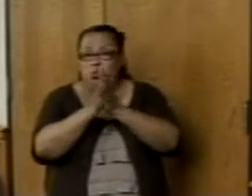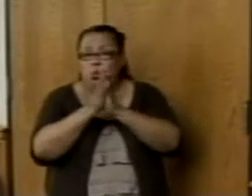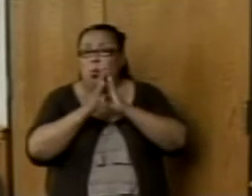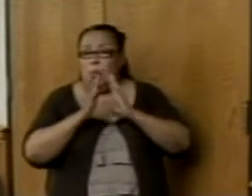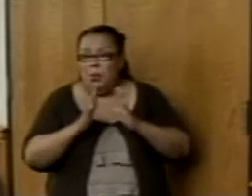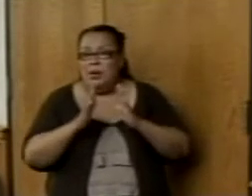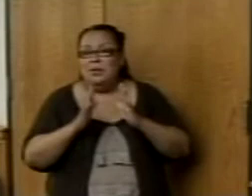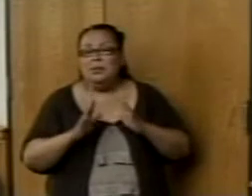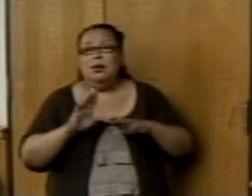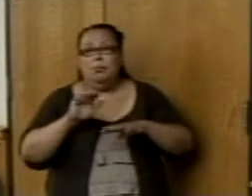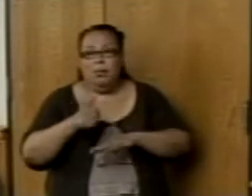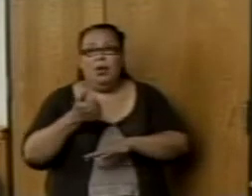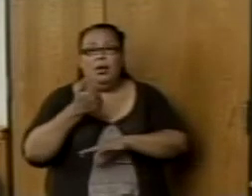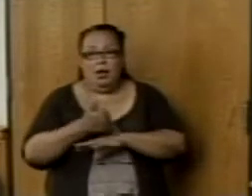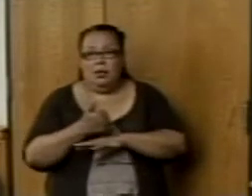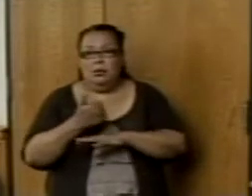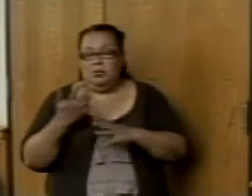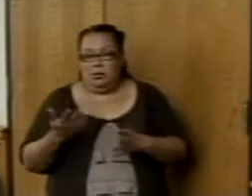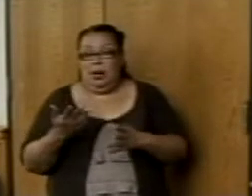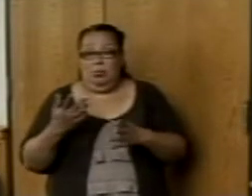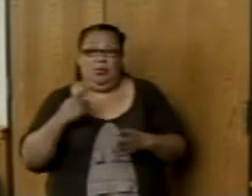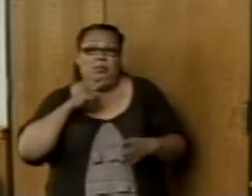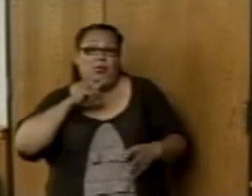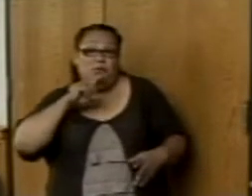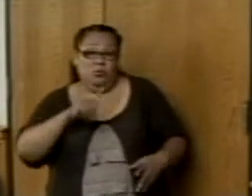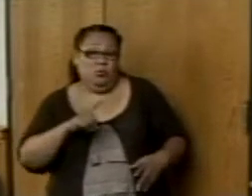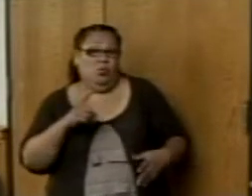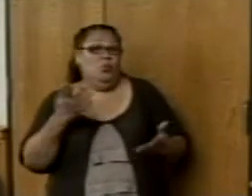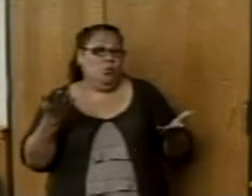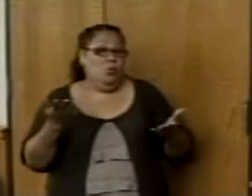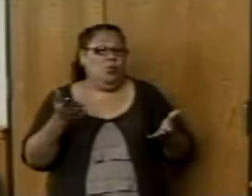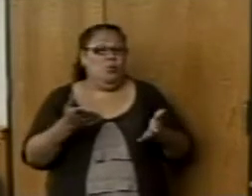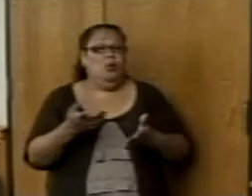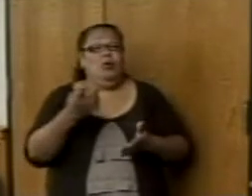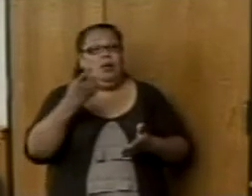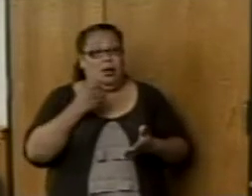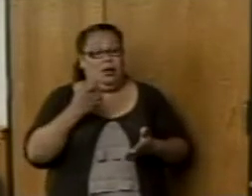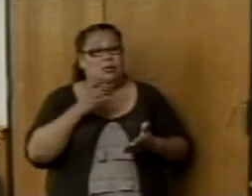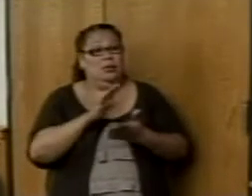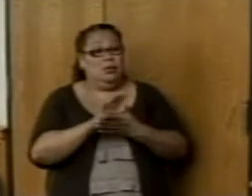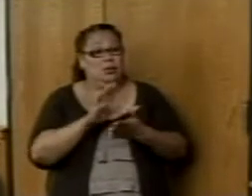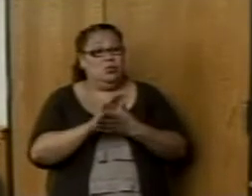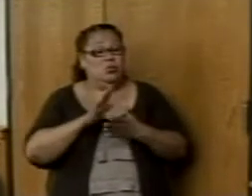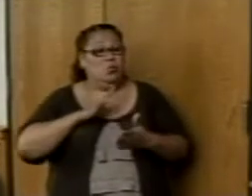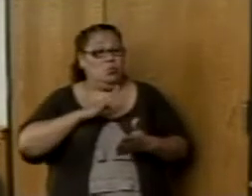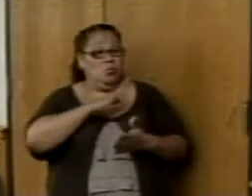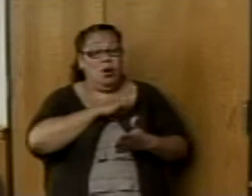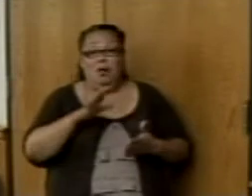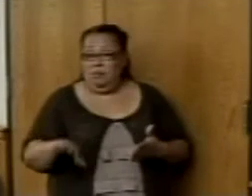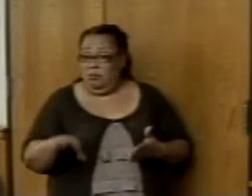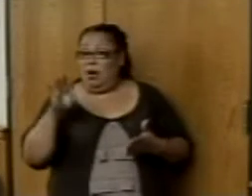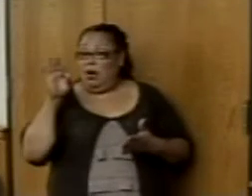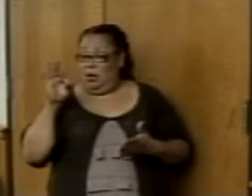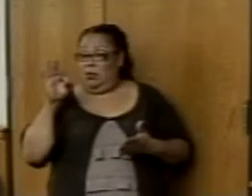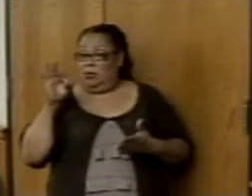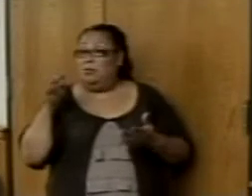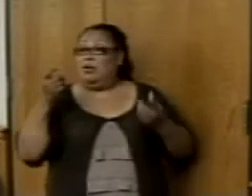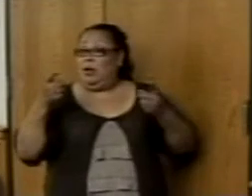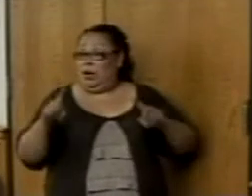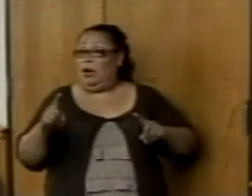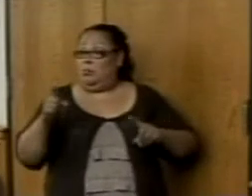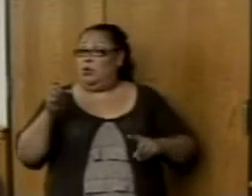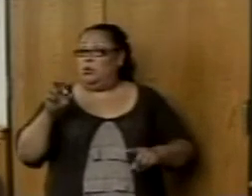have occurred possibly is, if it is true, we would ask that the school board investigate and find out whether that occurred or